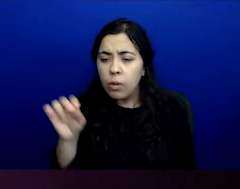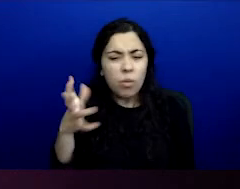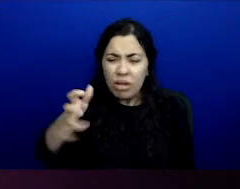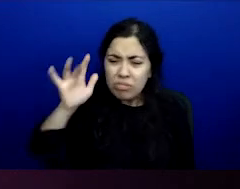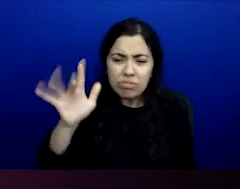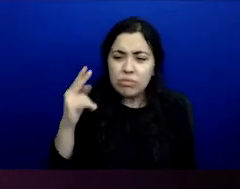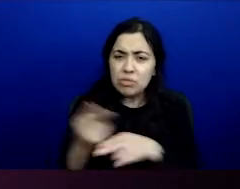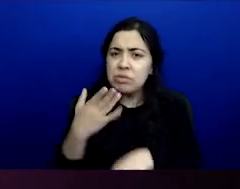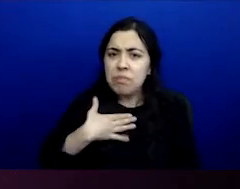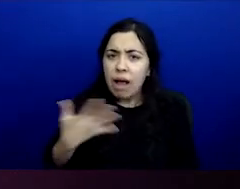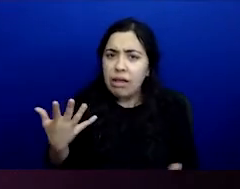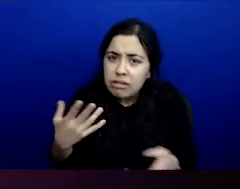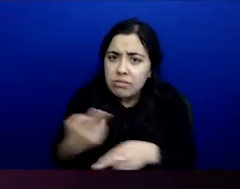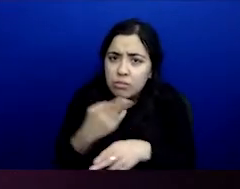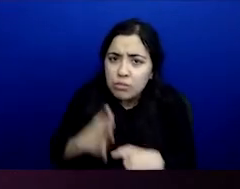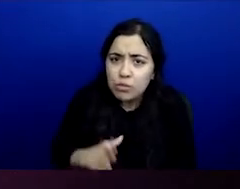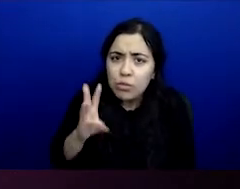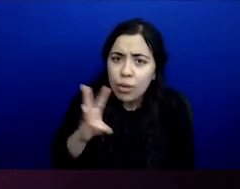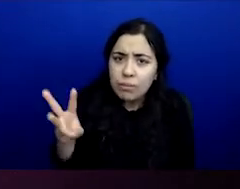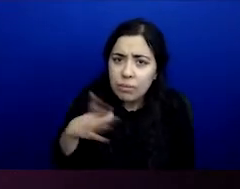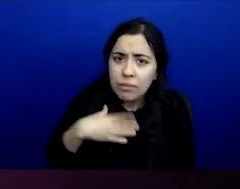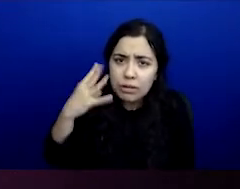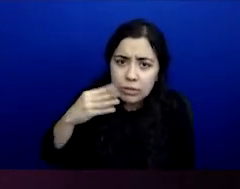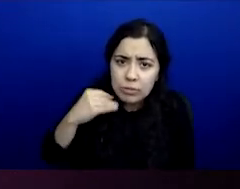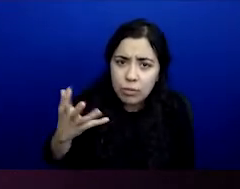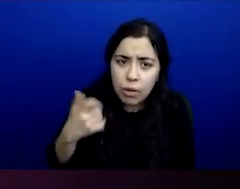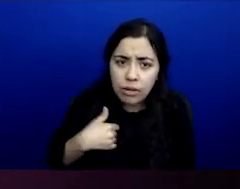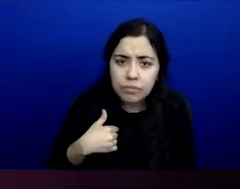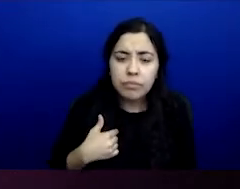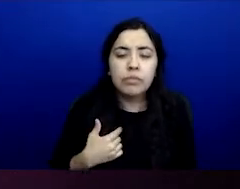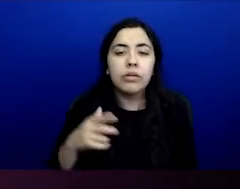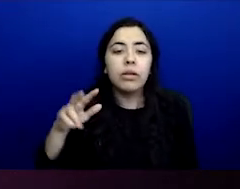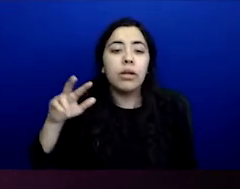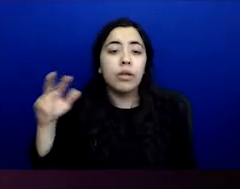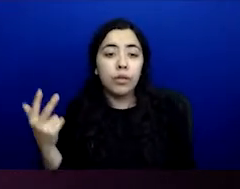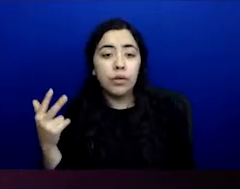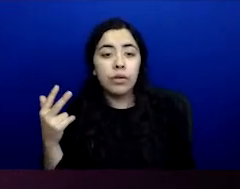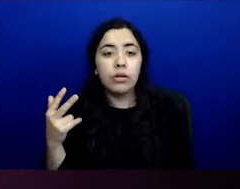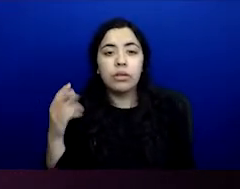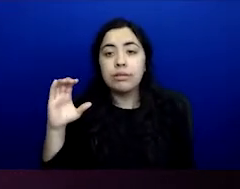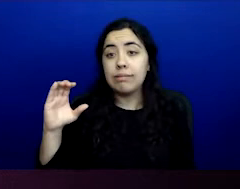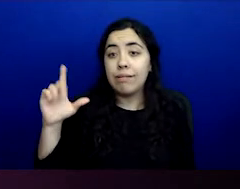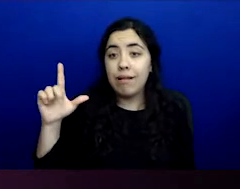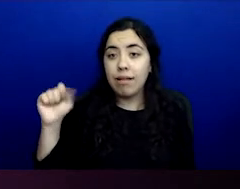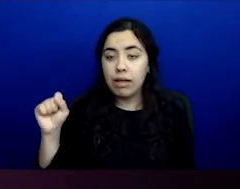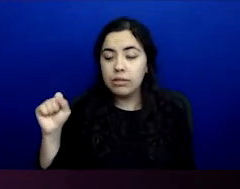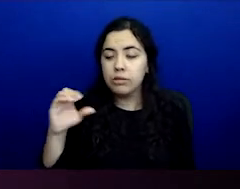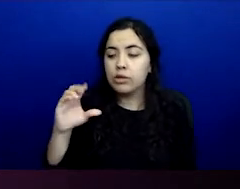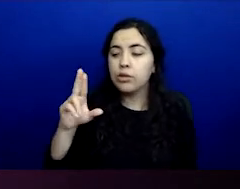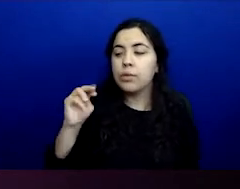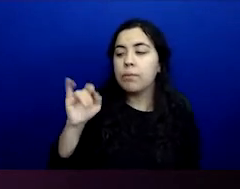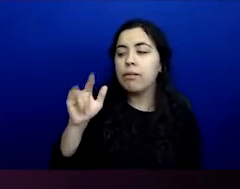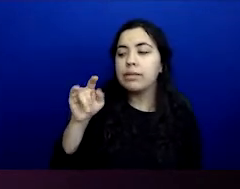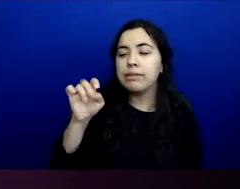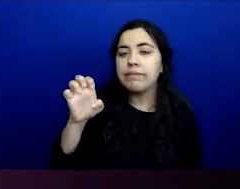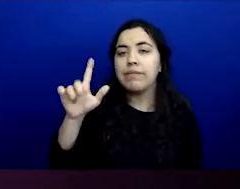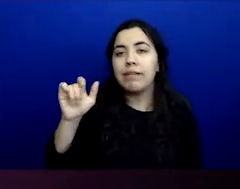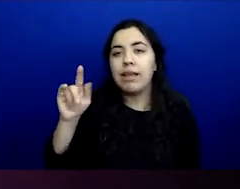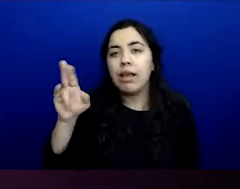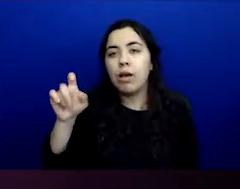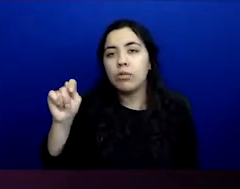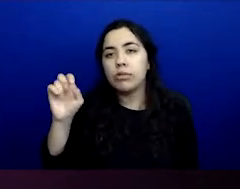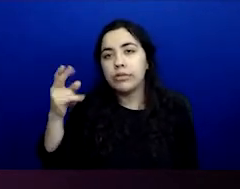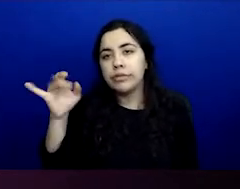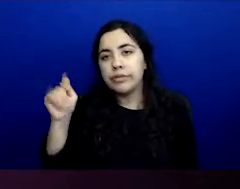experience. And the third one is cumulative layout shift, or CLS. And this measures overall